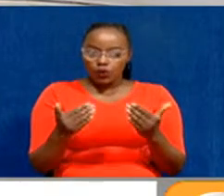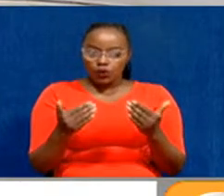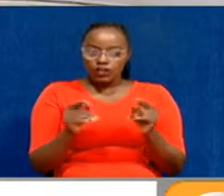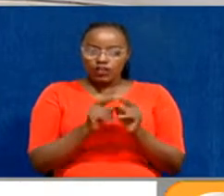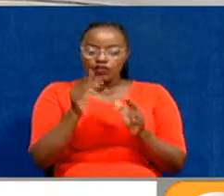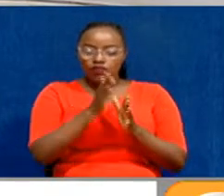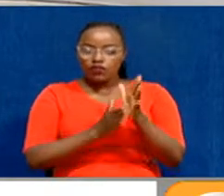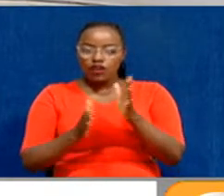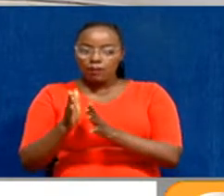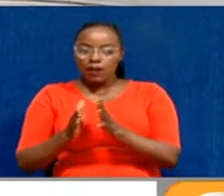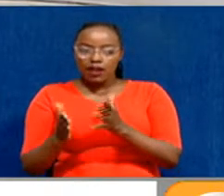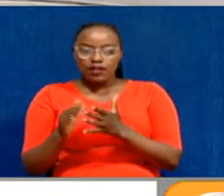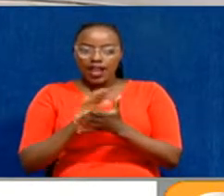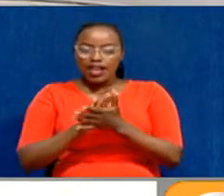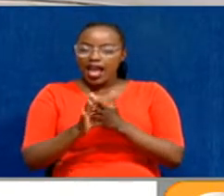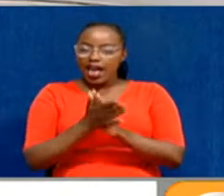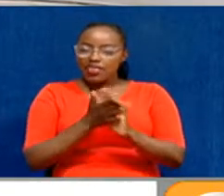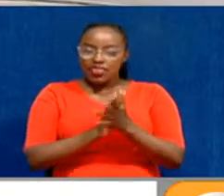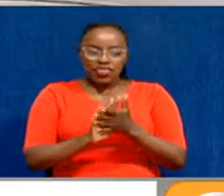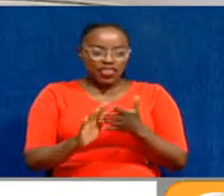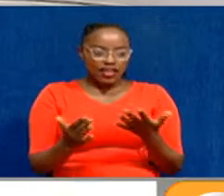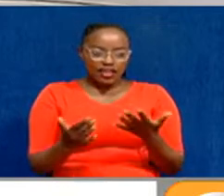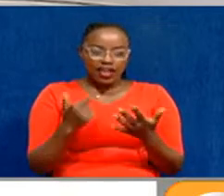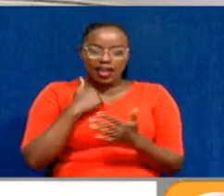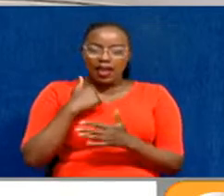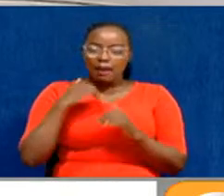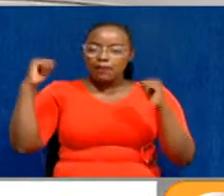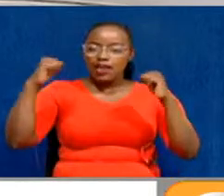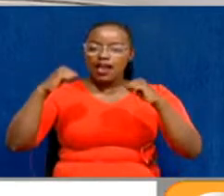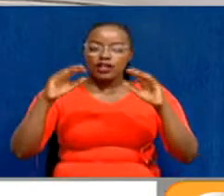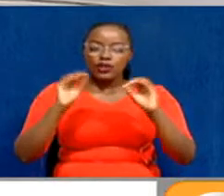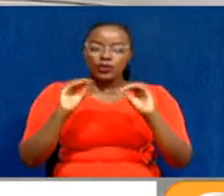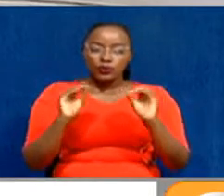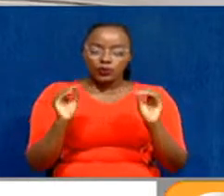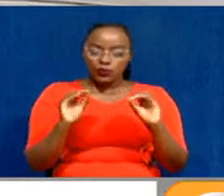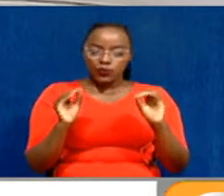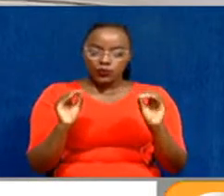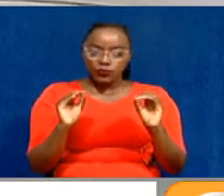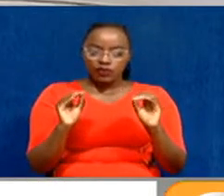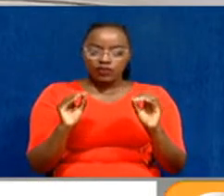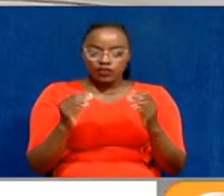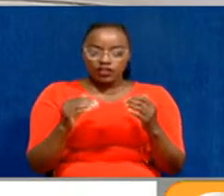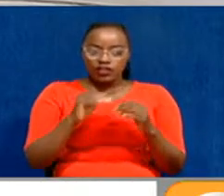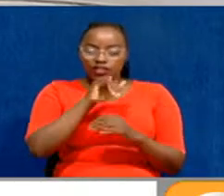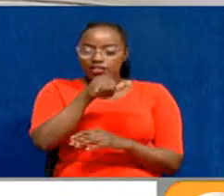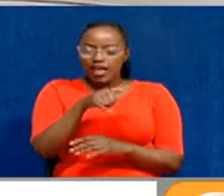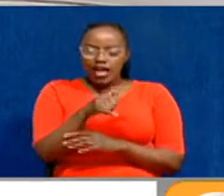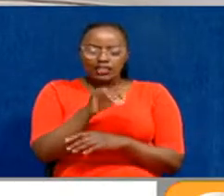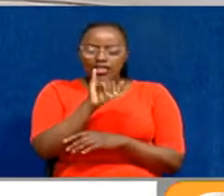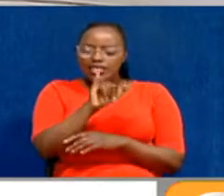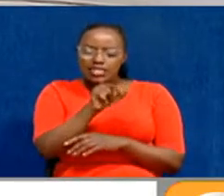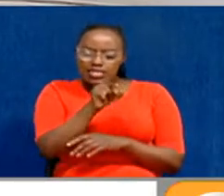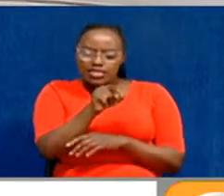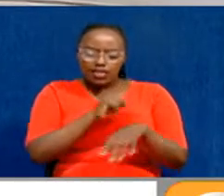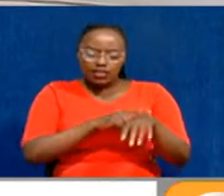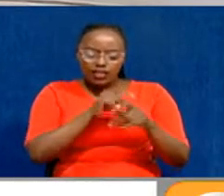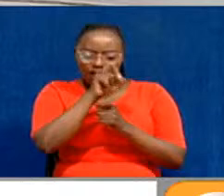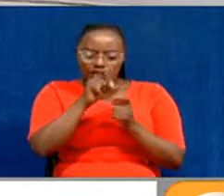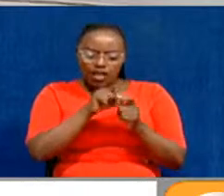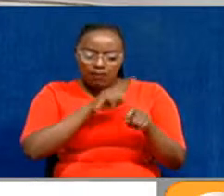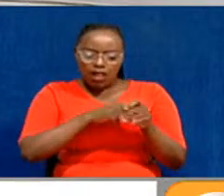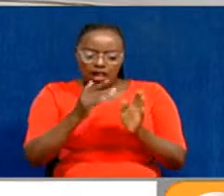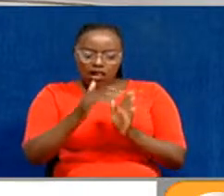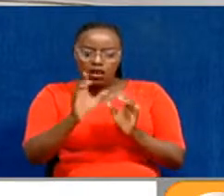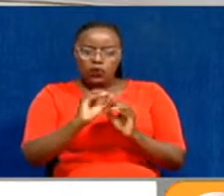it was planned into that. There was nothing. I don't agree that it was just around that particular